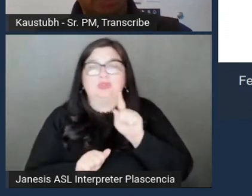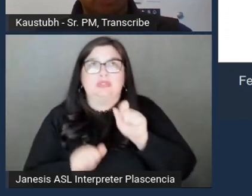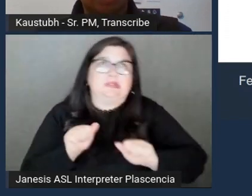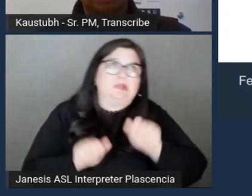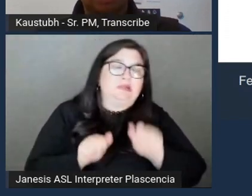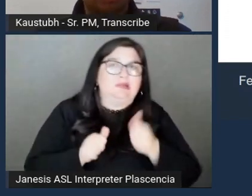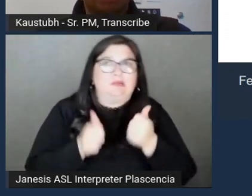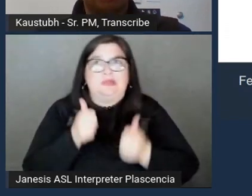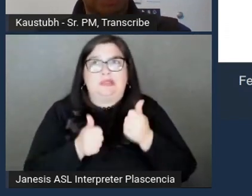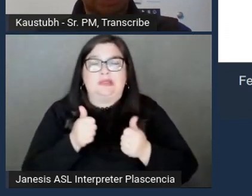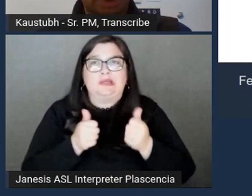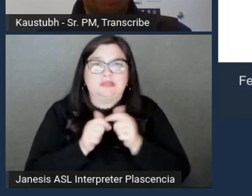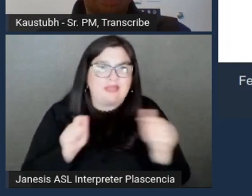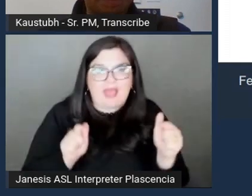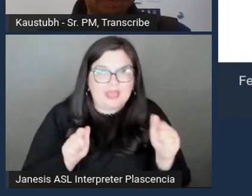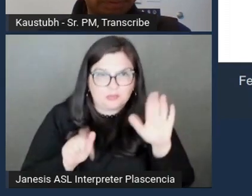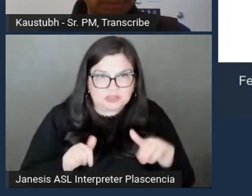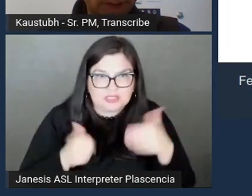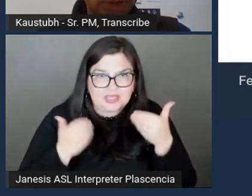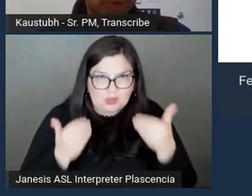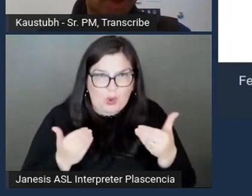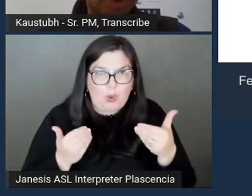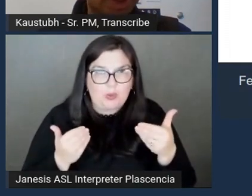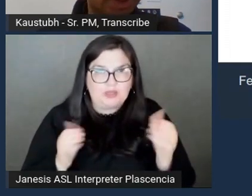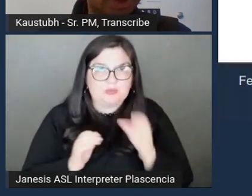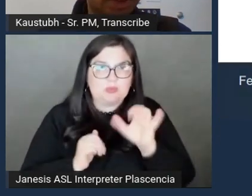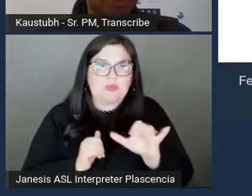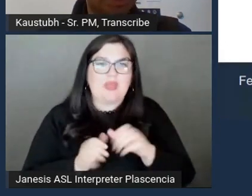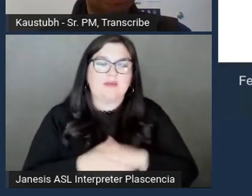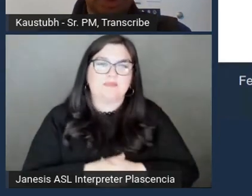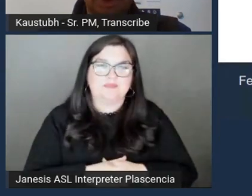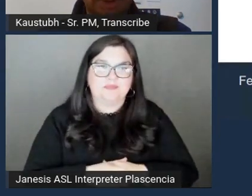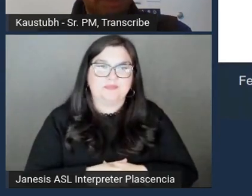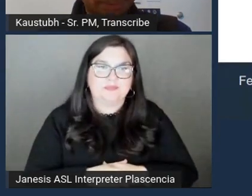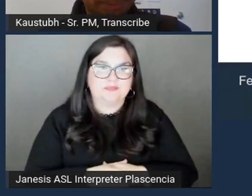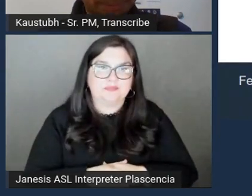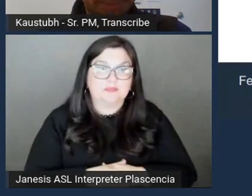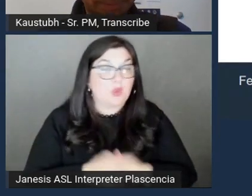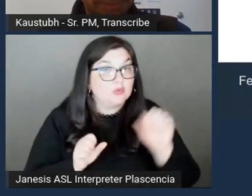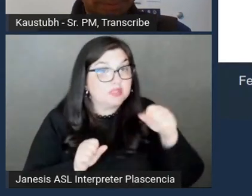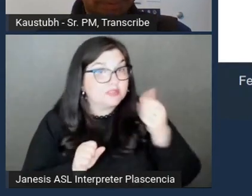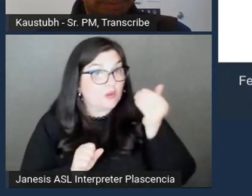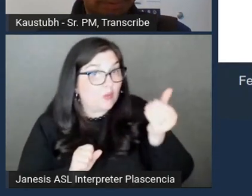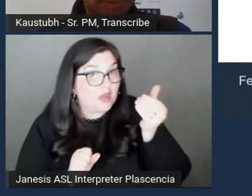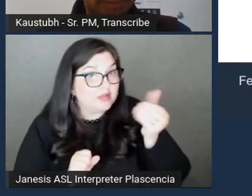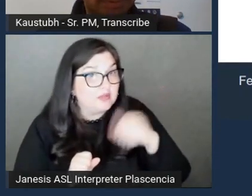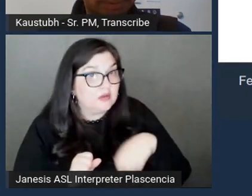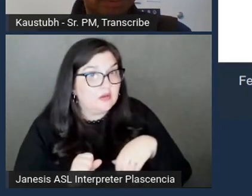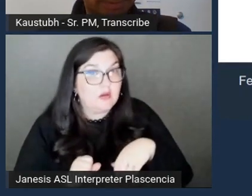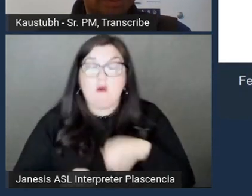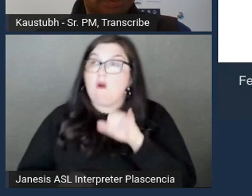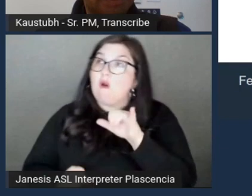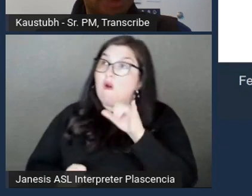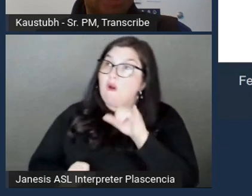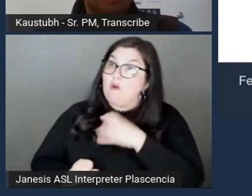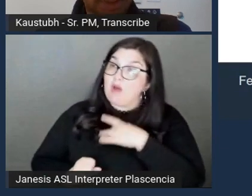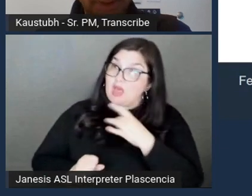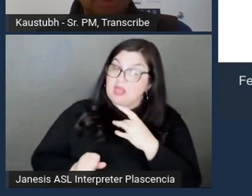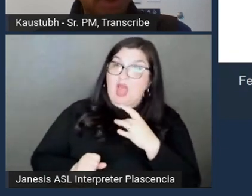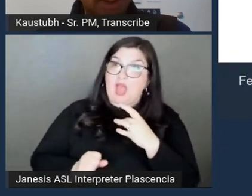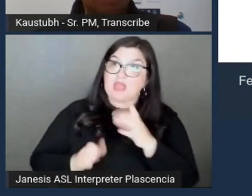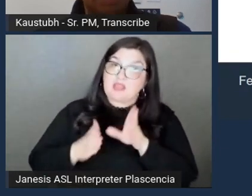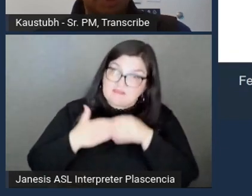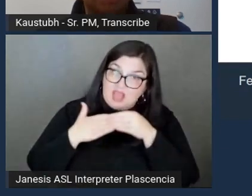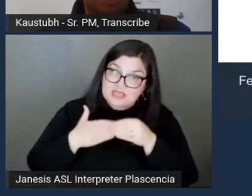learning models can do that in the back end. So it's yeah, go ahead. No, that's great. I like the flexibility of all these things.